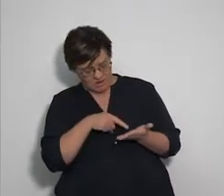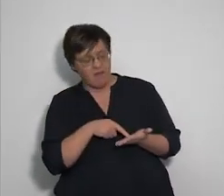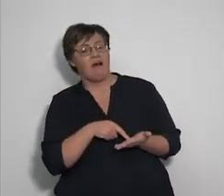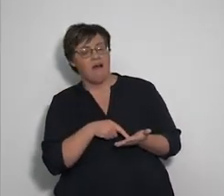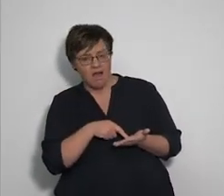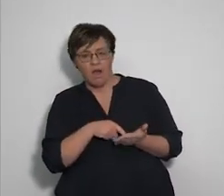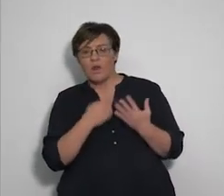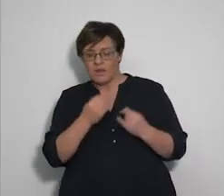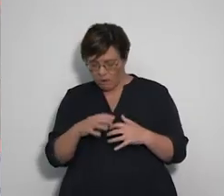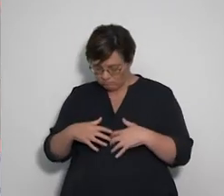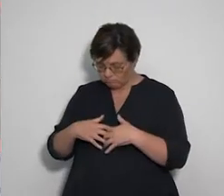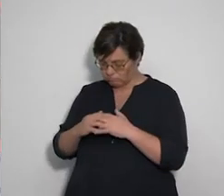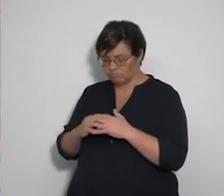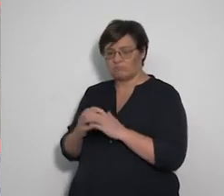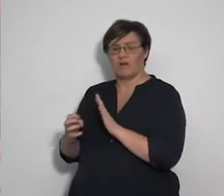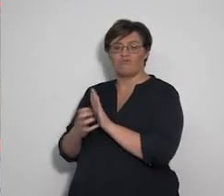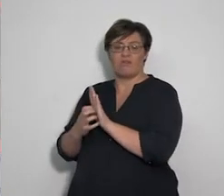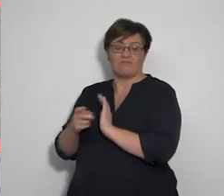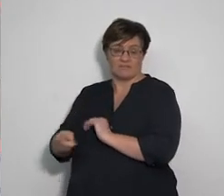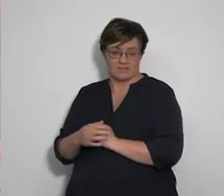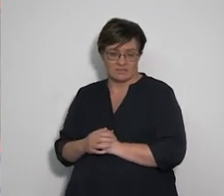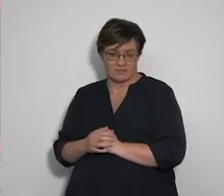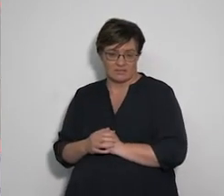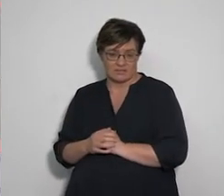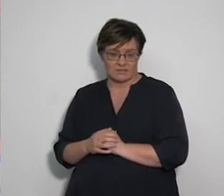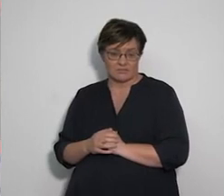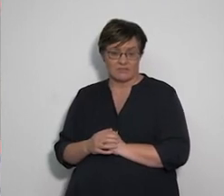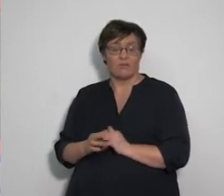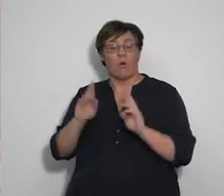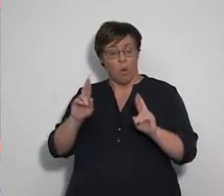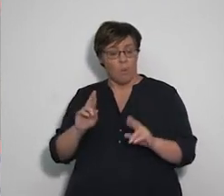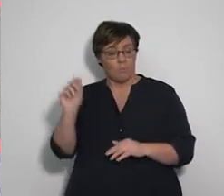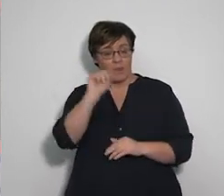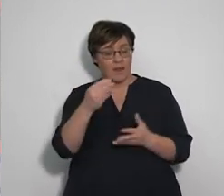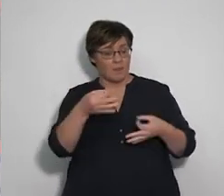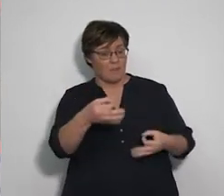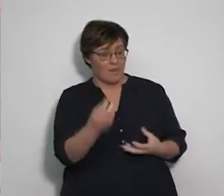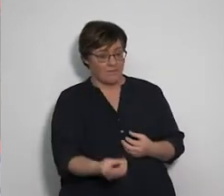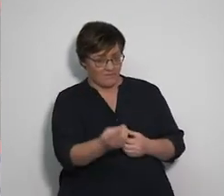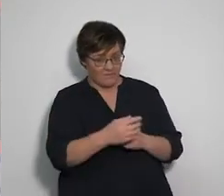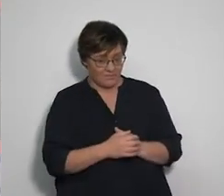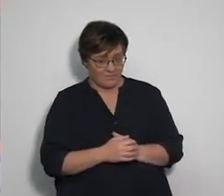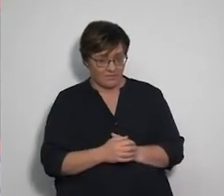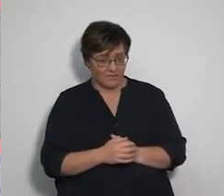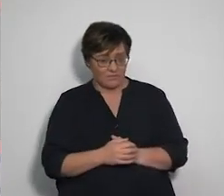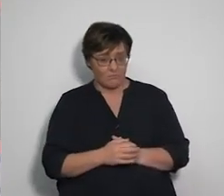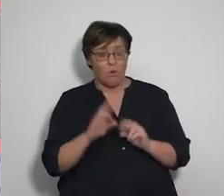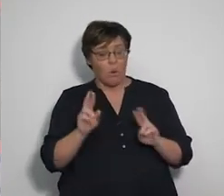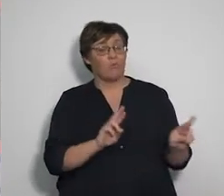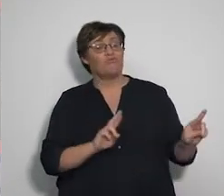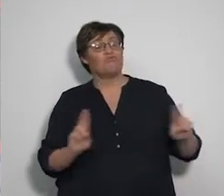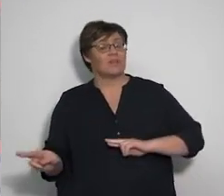data and produce a graph. So I hope you have got your pen and paper, and I hope